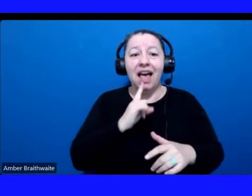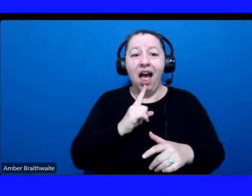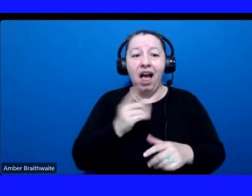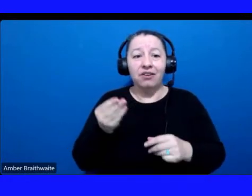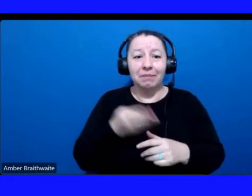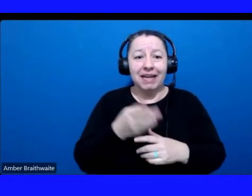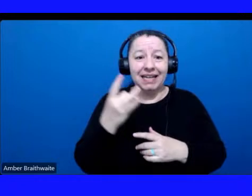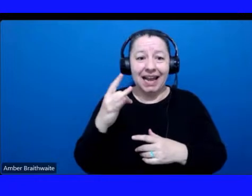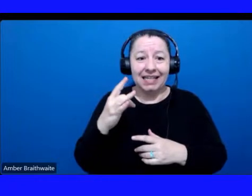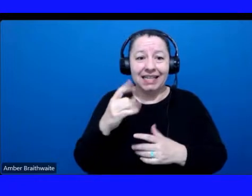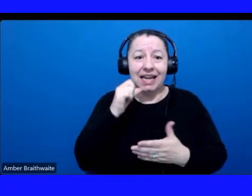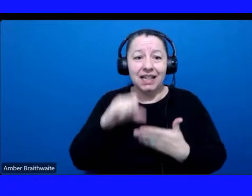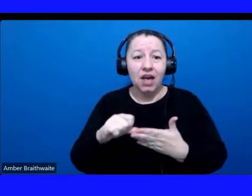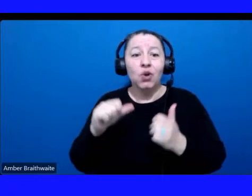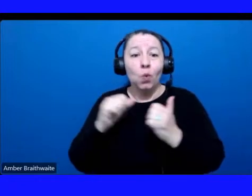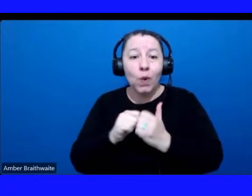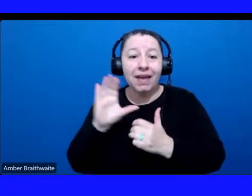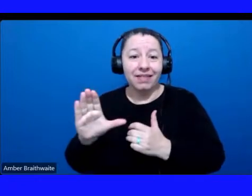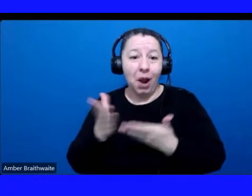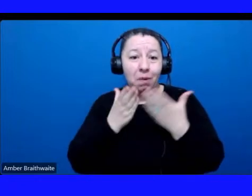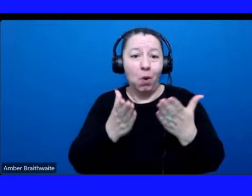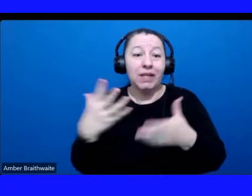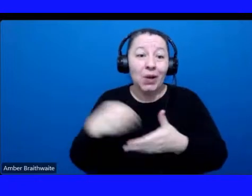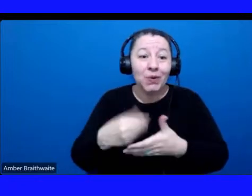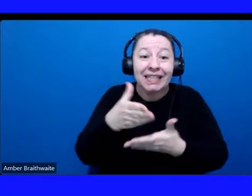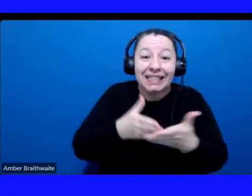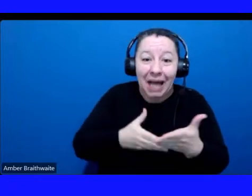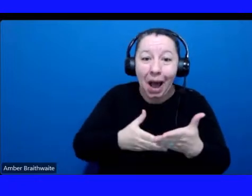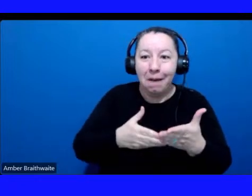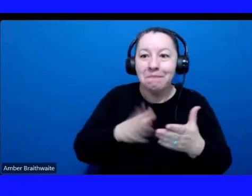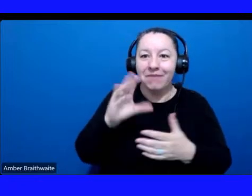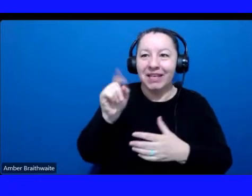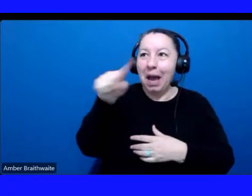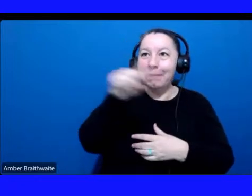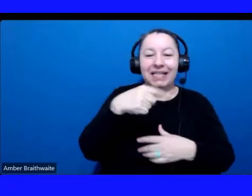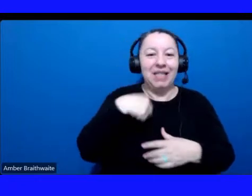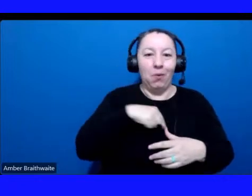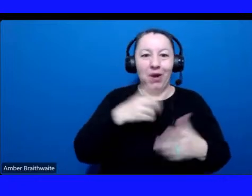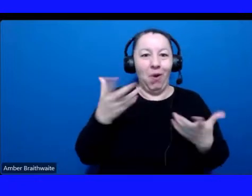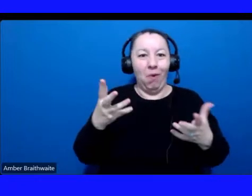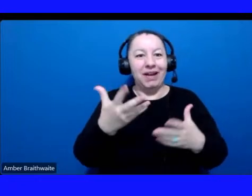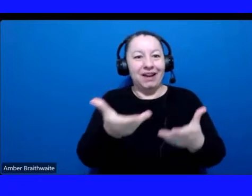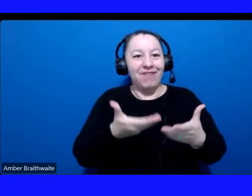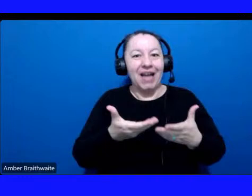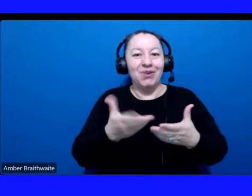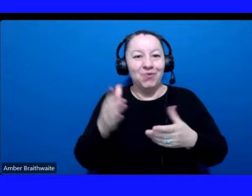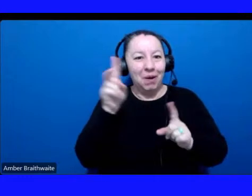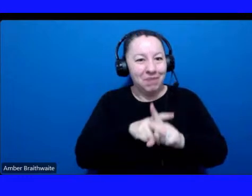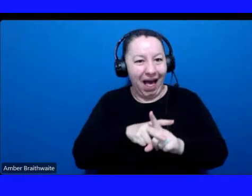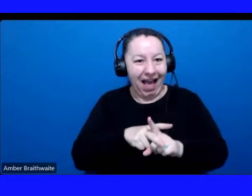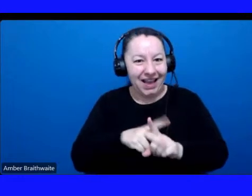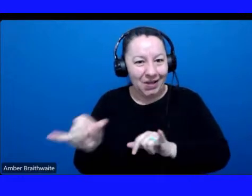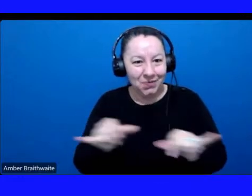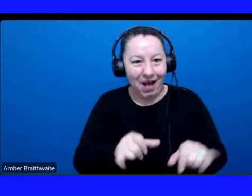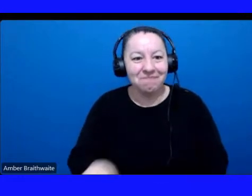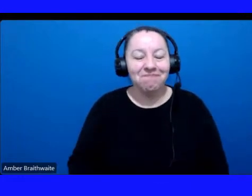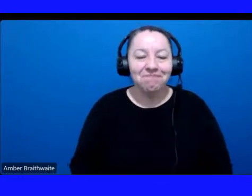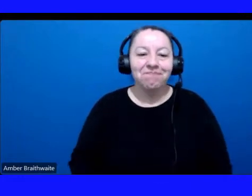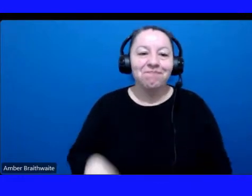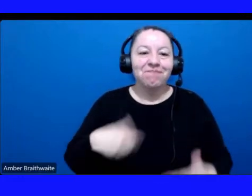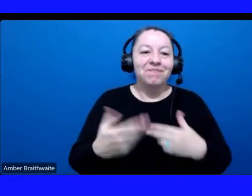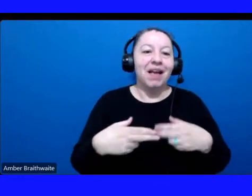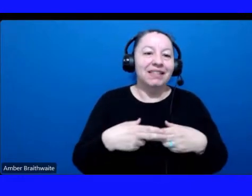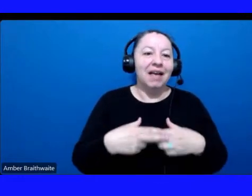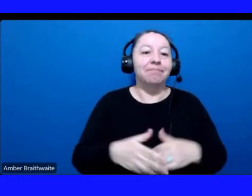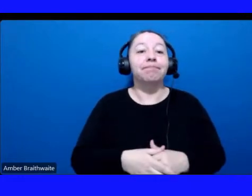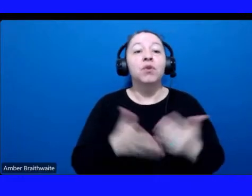So to summarize, Correctional Health Services is requesting permission to enter into a contract with EAC Network for Cran services. This would be a 3-year